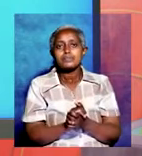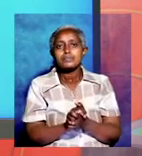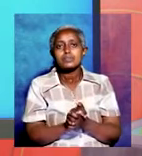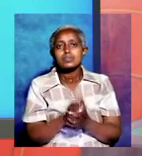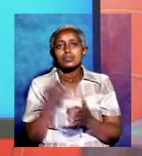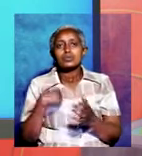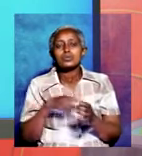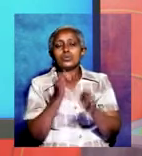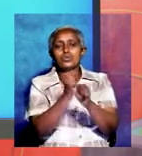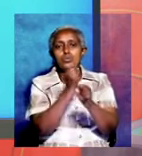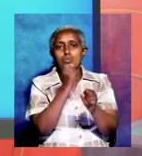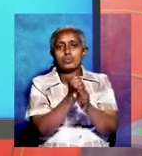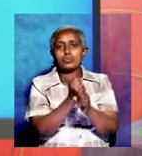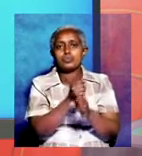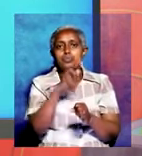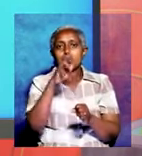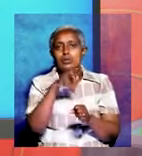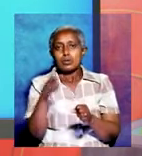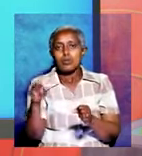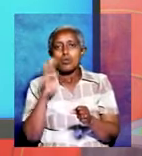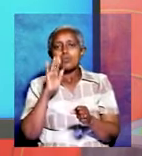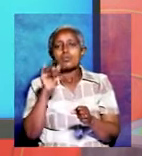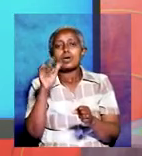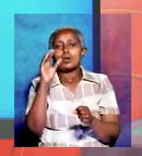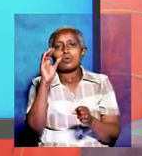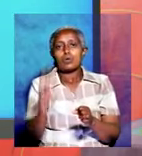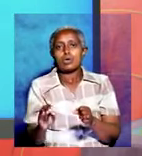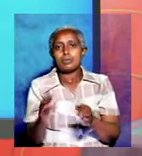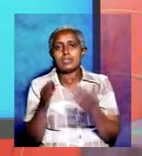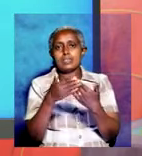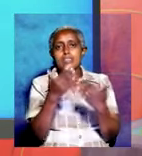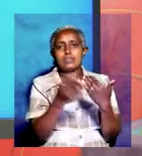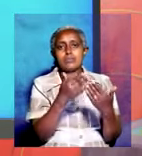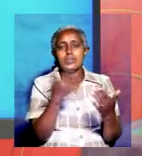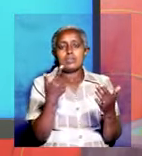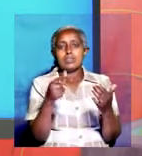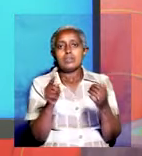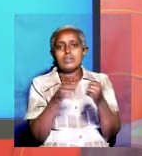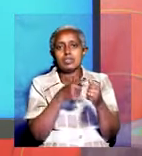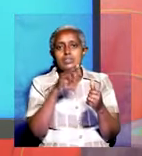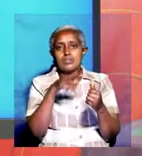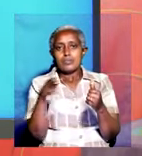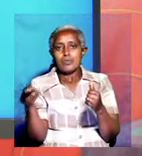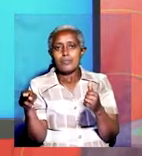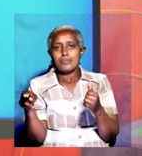we do row by column. Simply, the first row